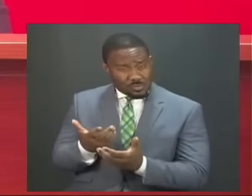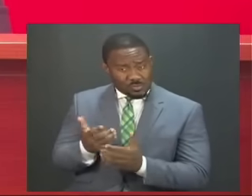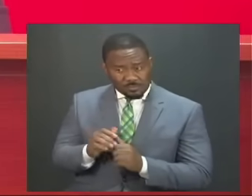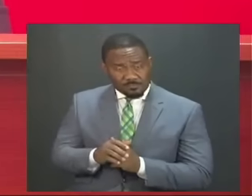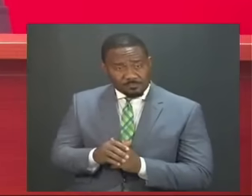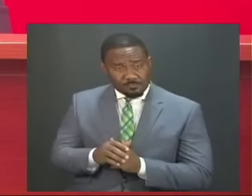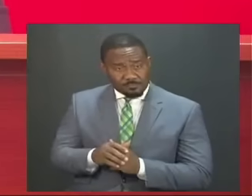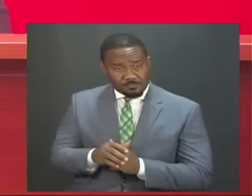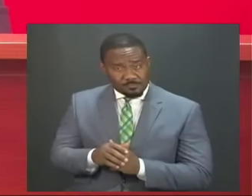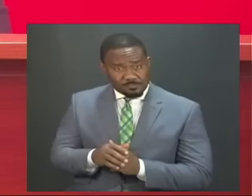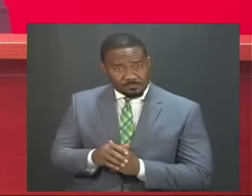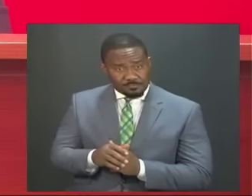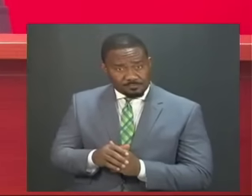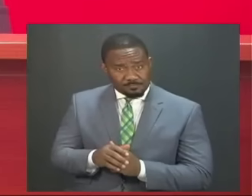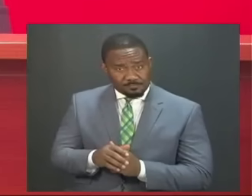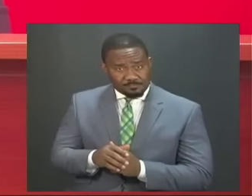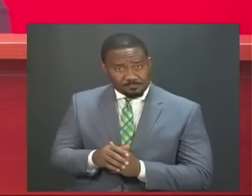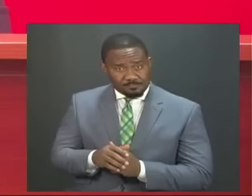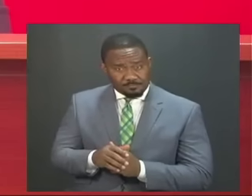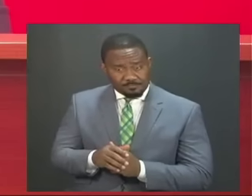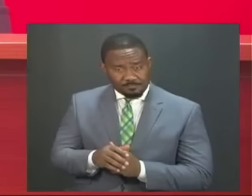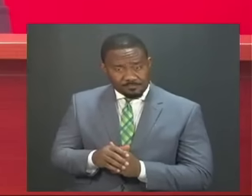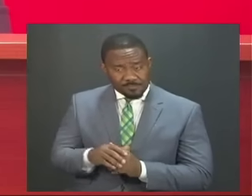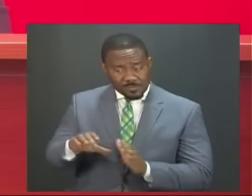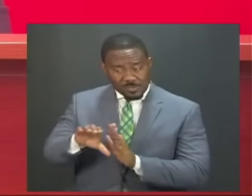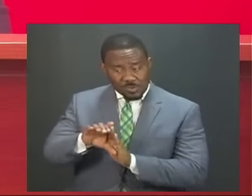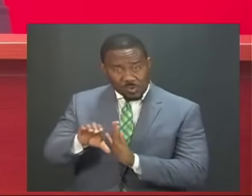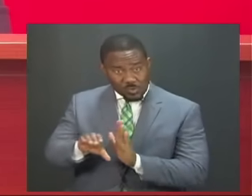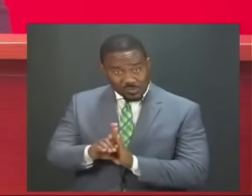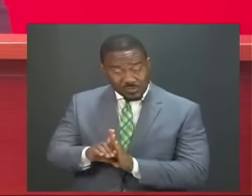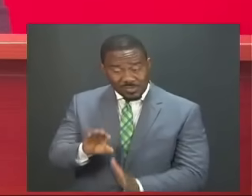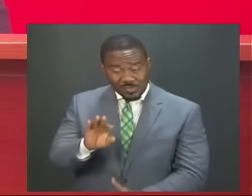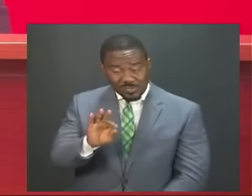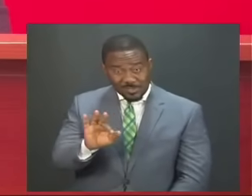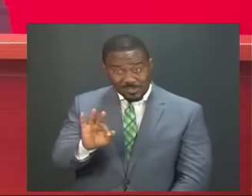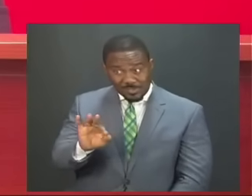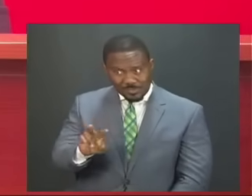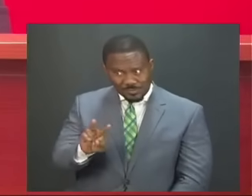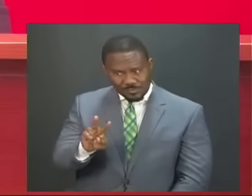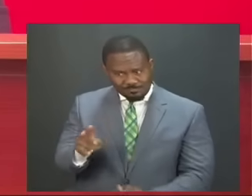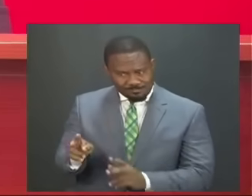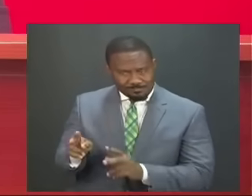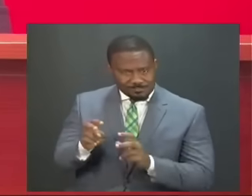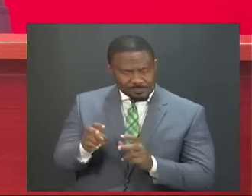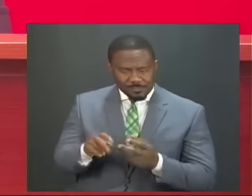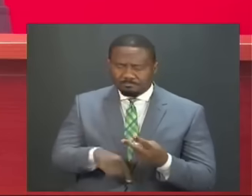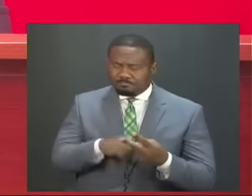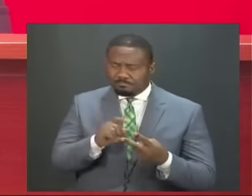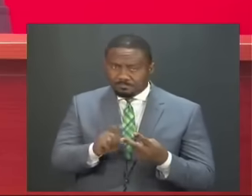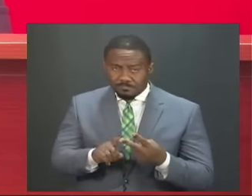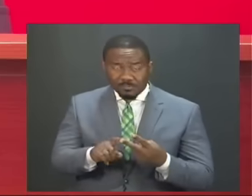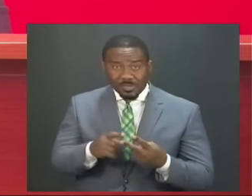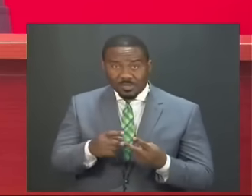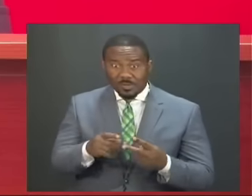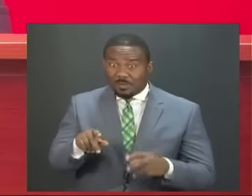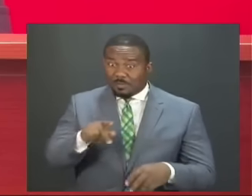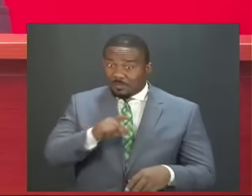provisions of the 1992 Constitution, the standing orders of the